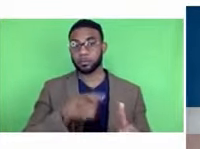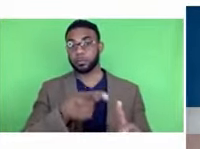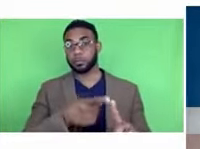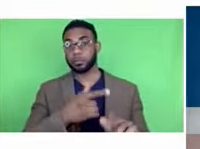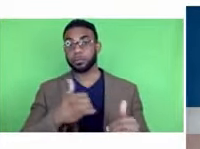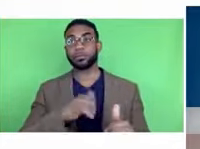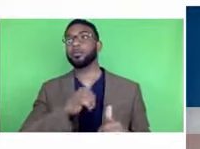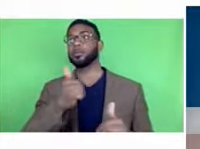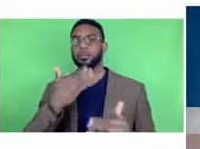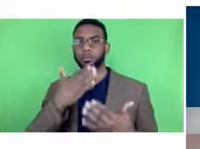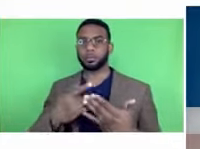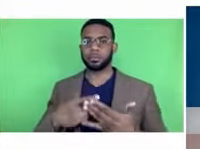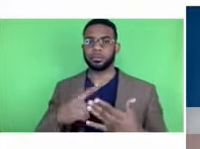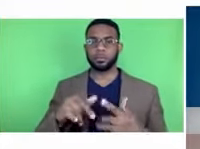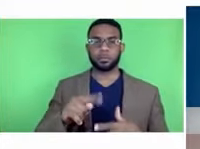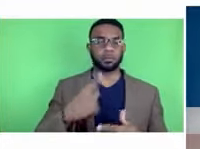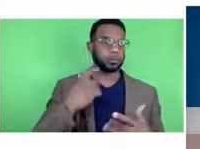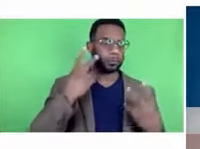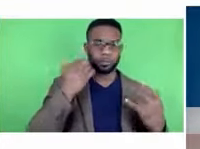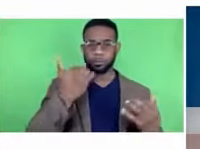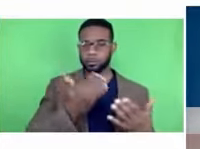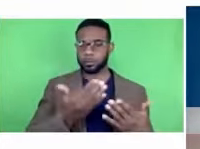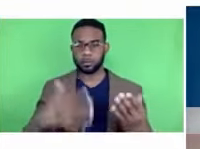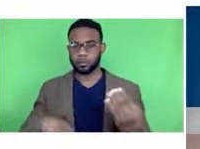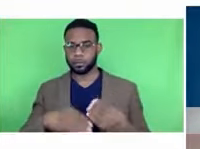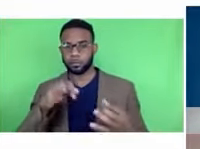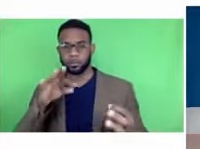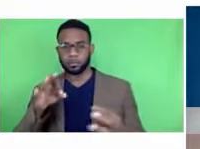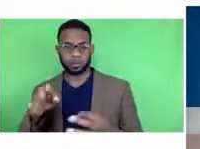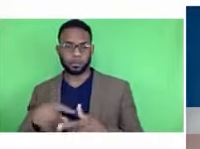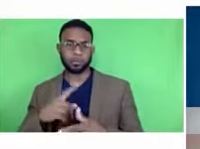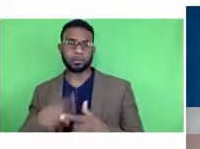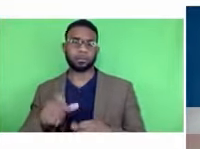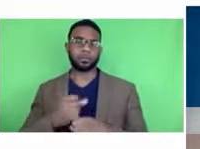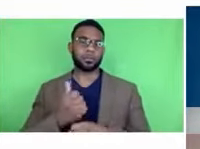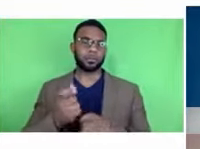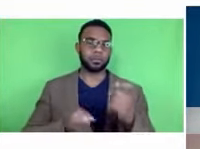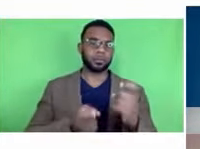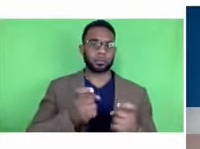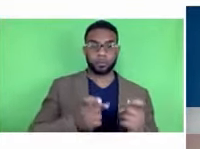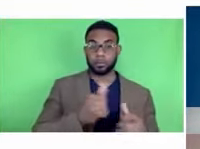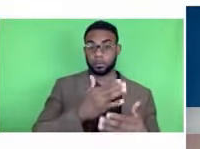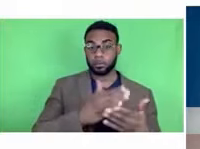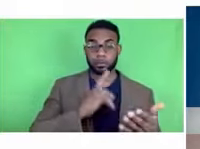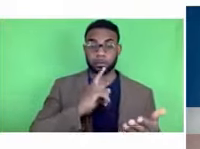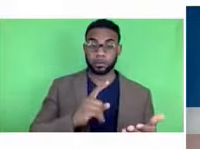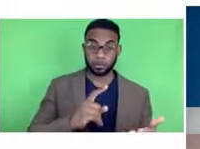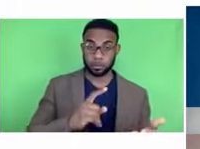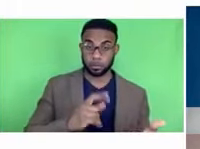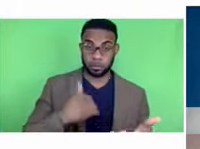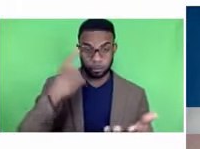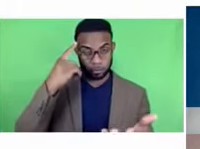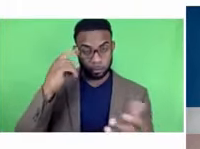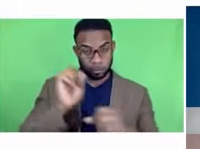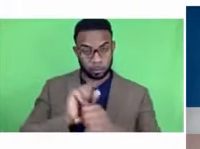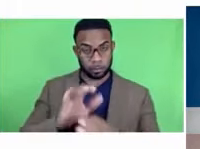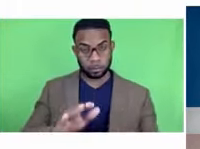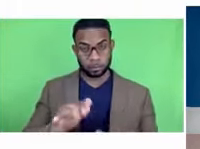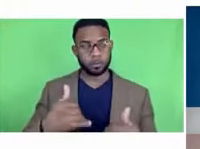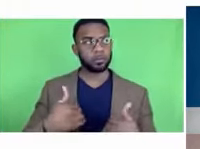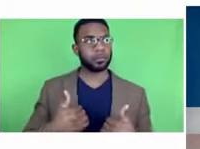another discussion about it just to see if there's any additional feedback and then make any modifications. The other piece is, you know, I think employers have